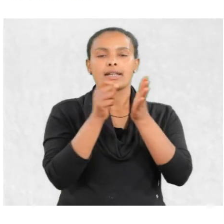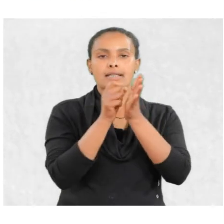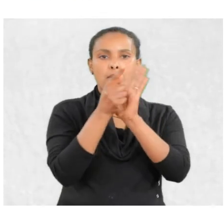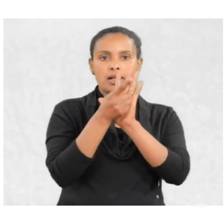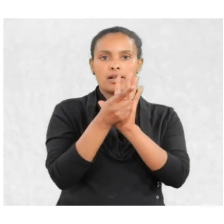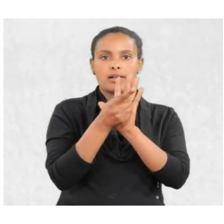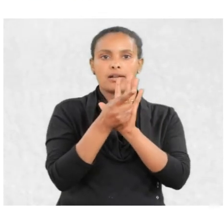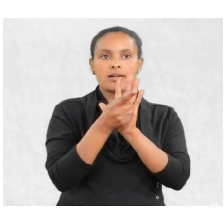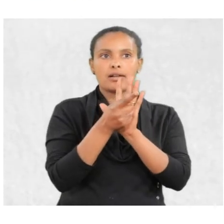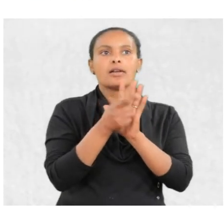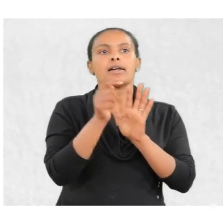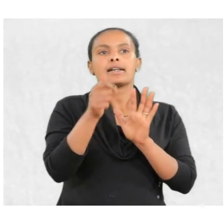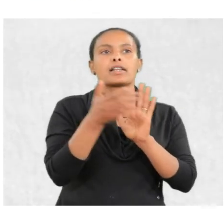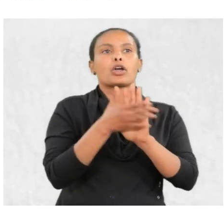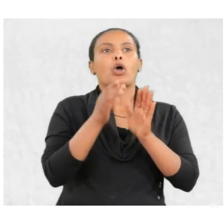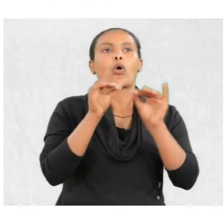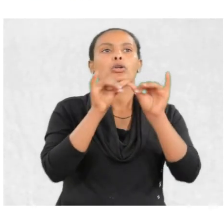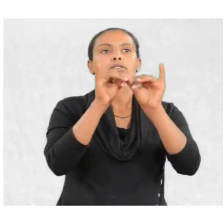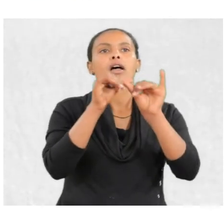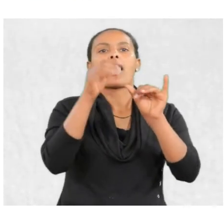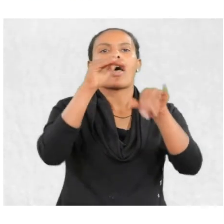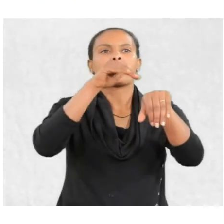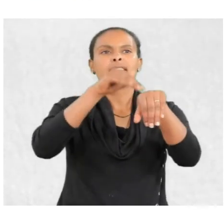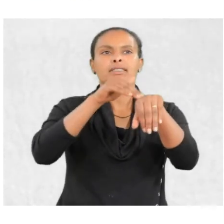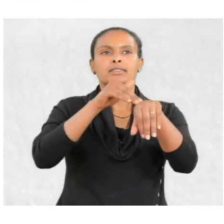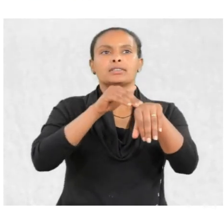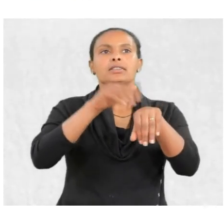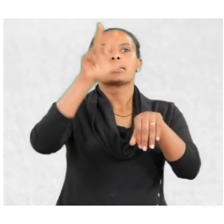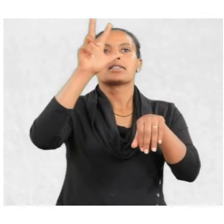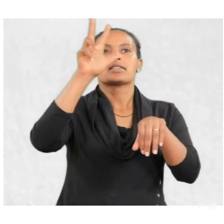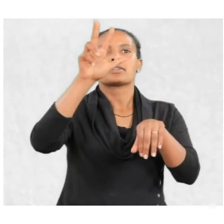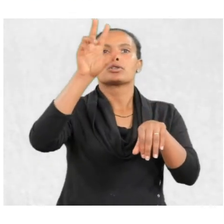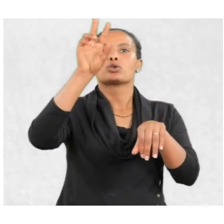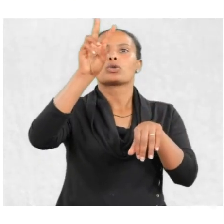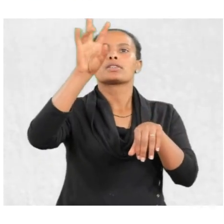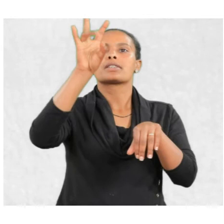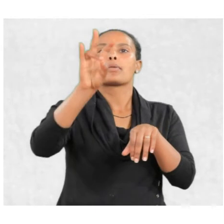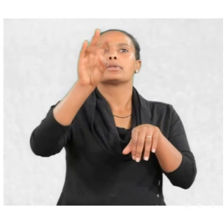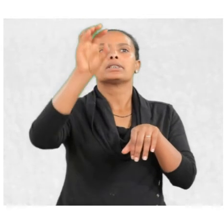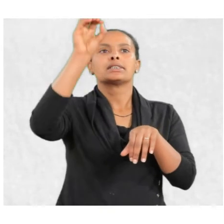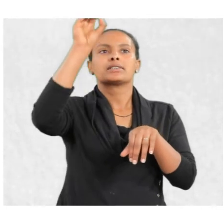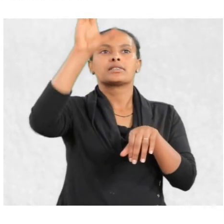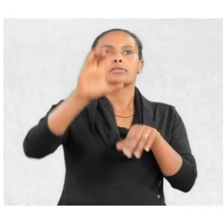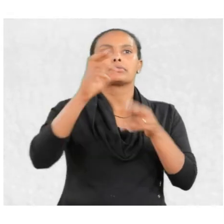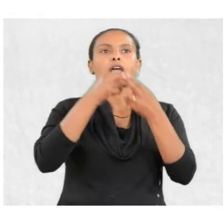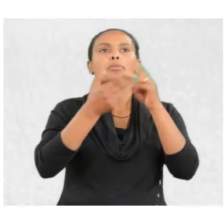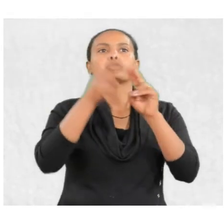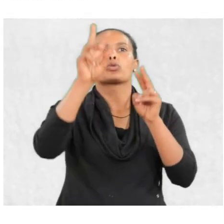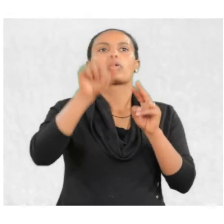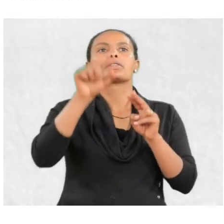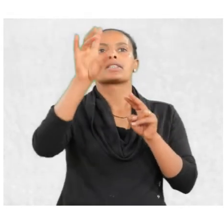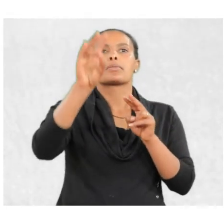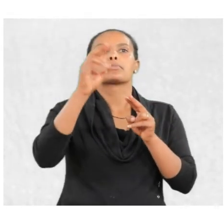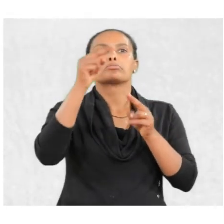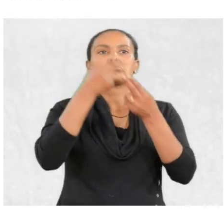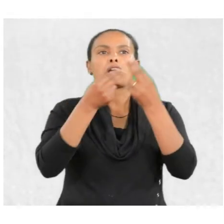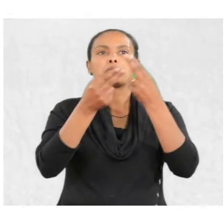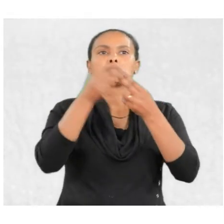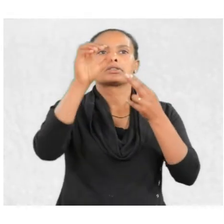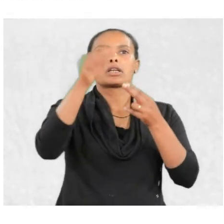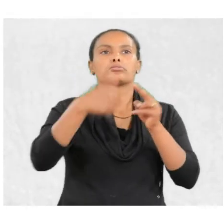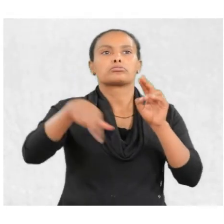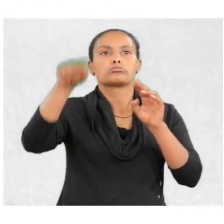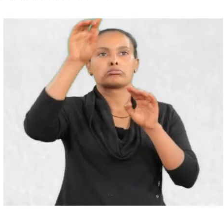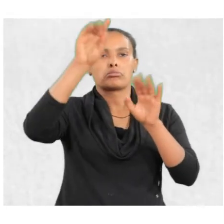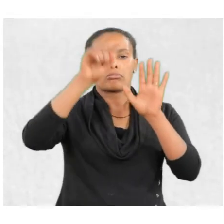Example, the rate constant at 327 degrees centigrade is 2.7 times 10 raised to minus 4 per molar per second.